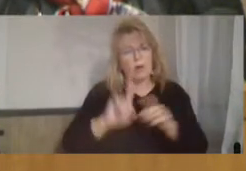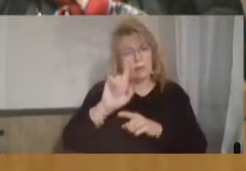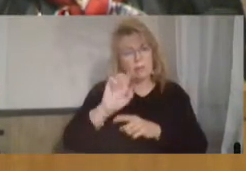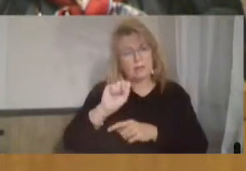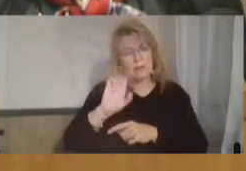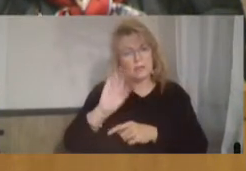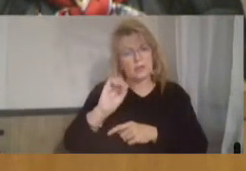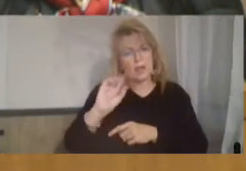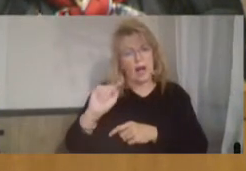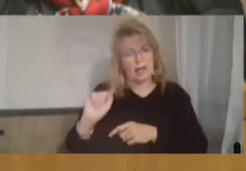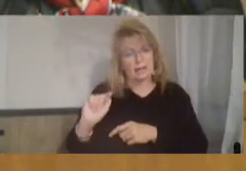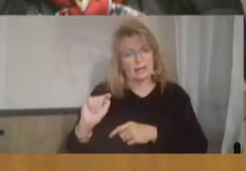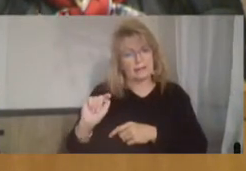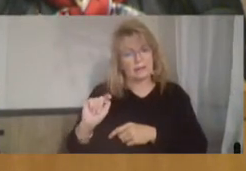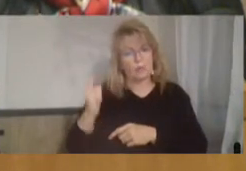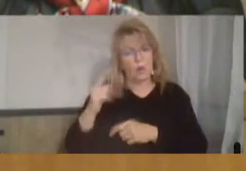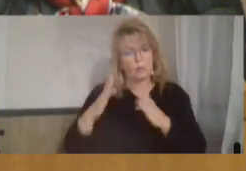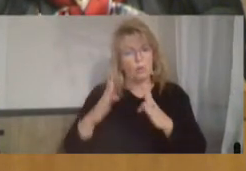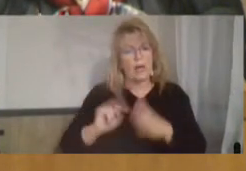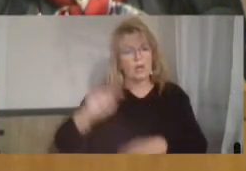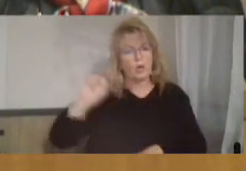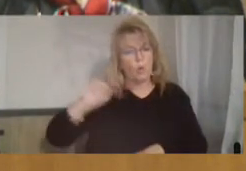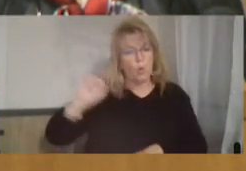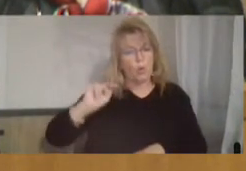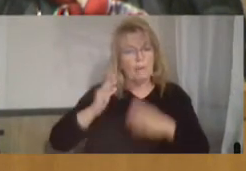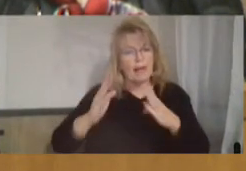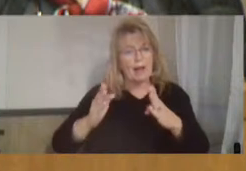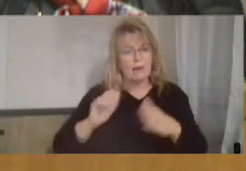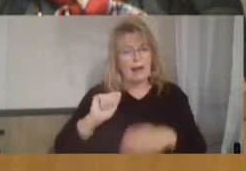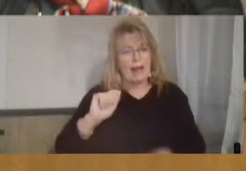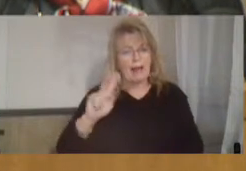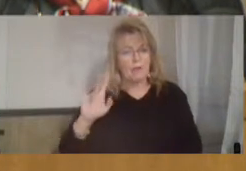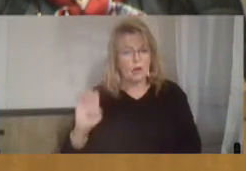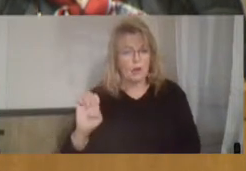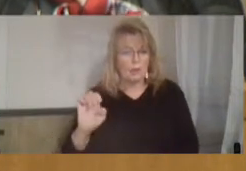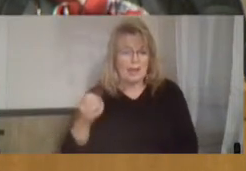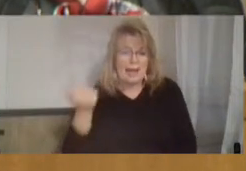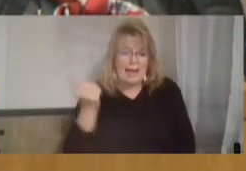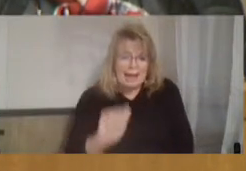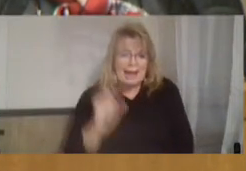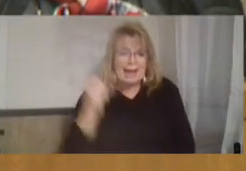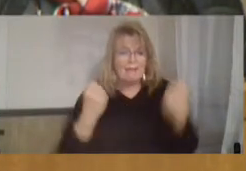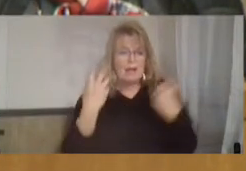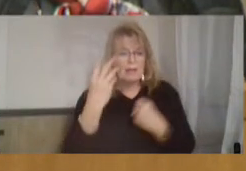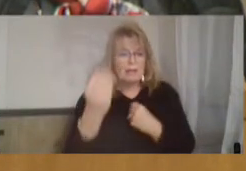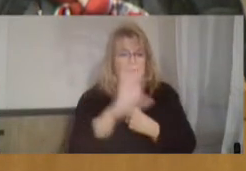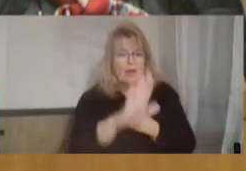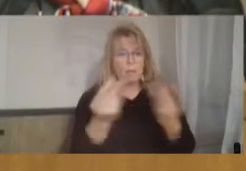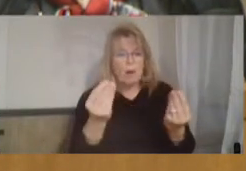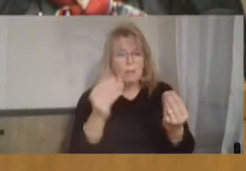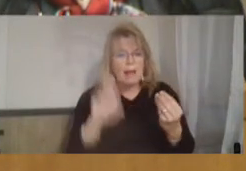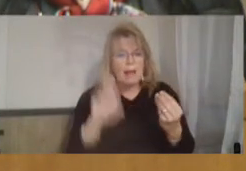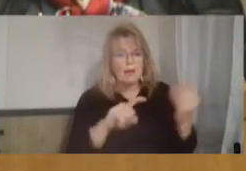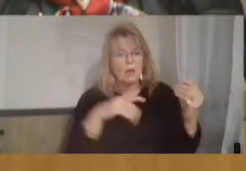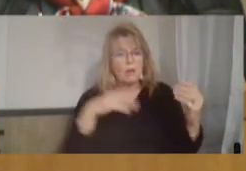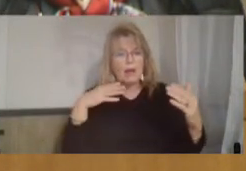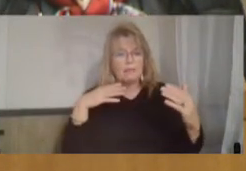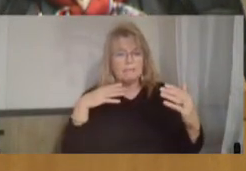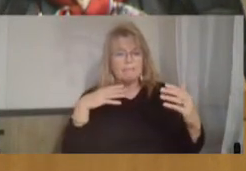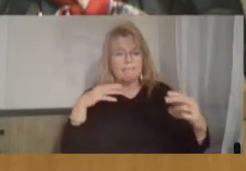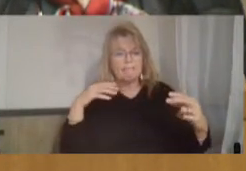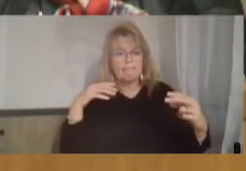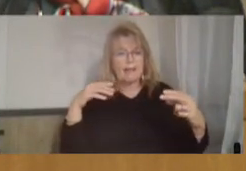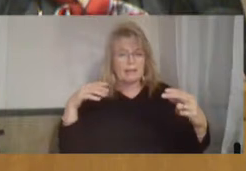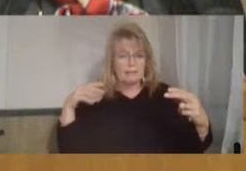a one-way northbound avenue. Thus, any vehicles leaving their property would have to go against traffic on Scott if